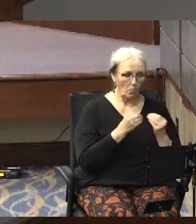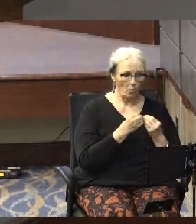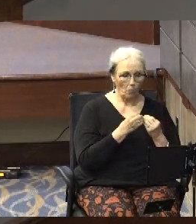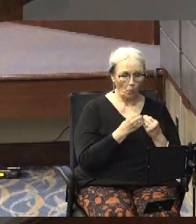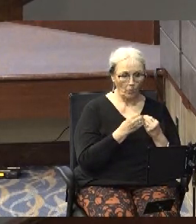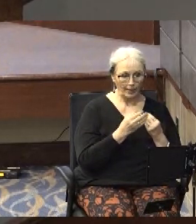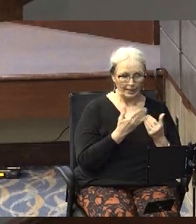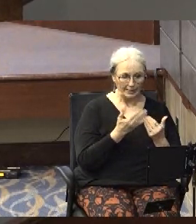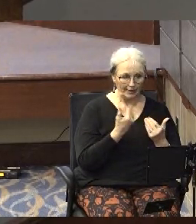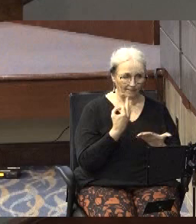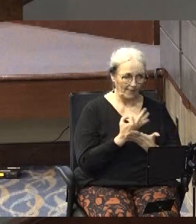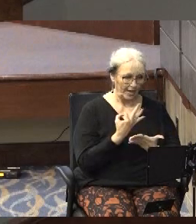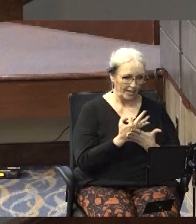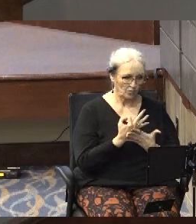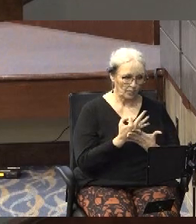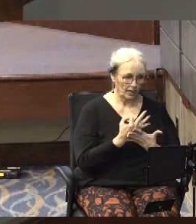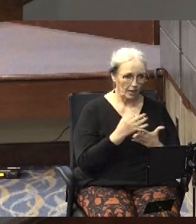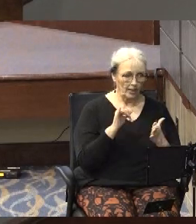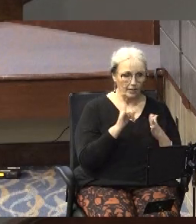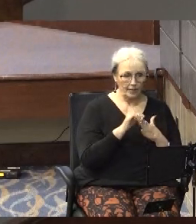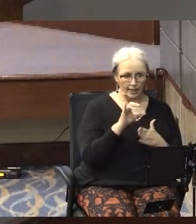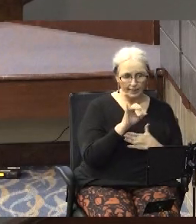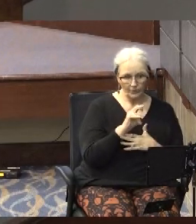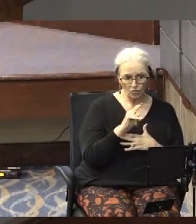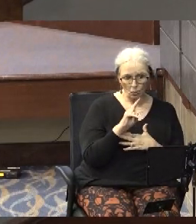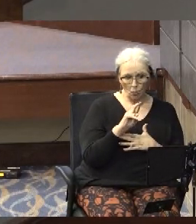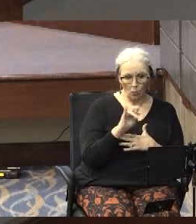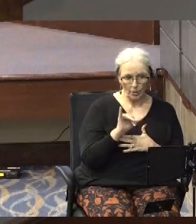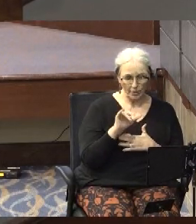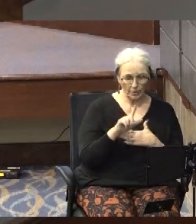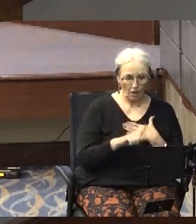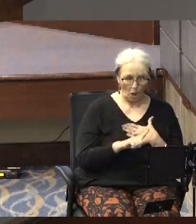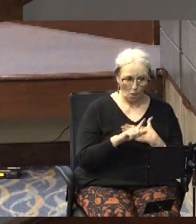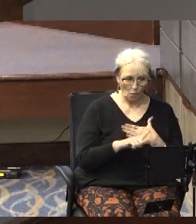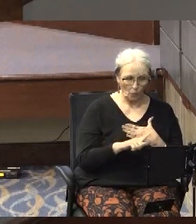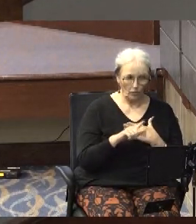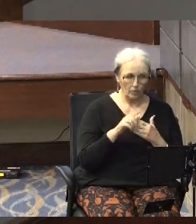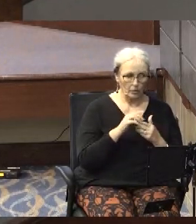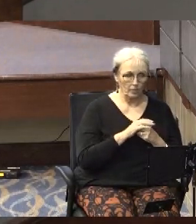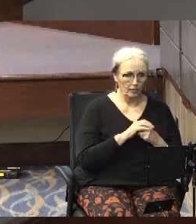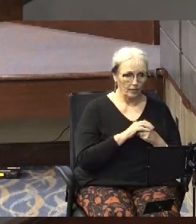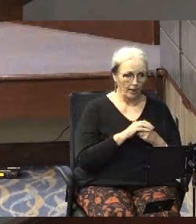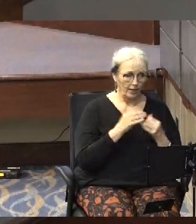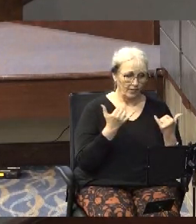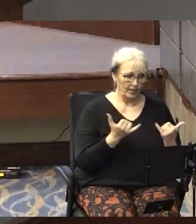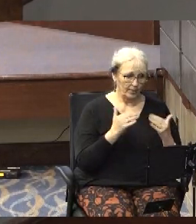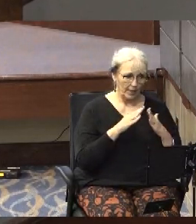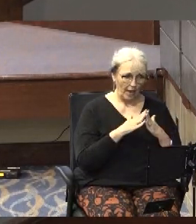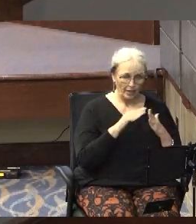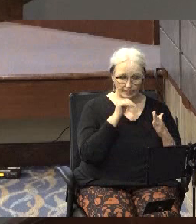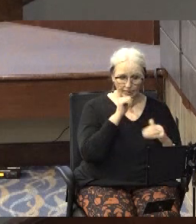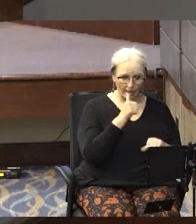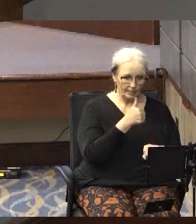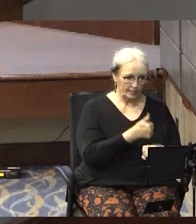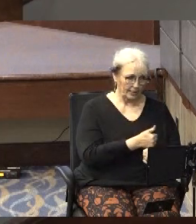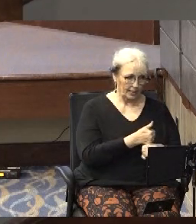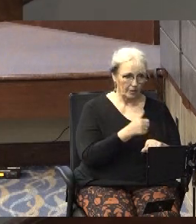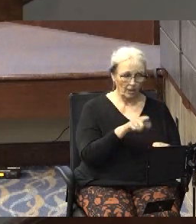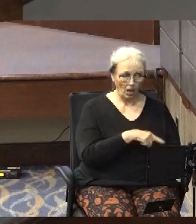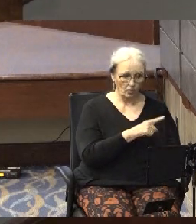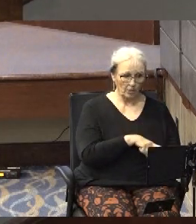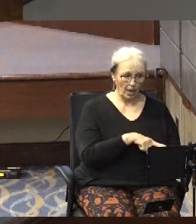financially, that inventory is very low. And this house did not sit on the market long at